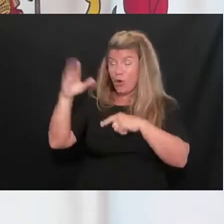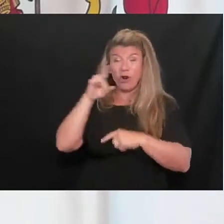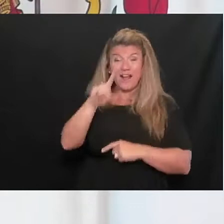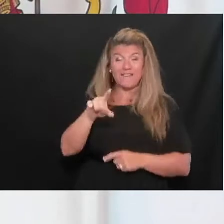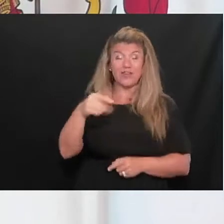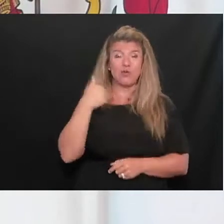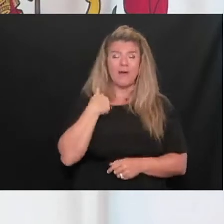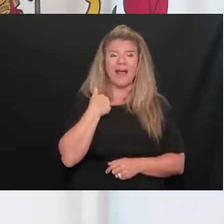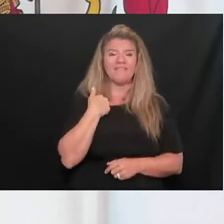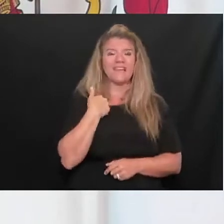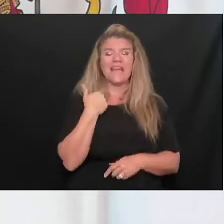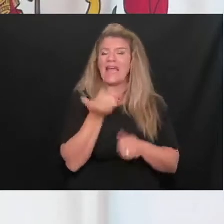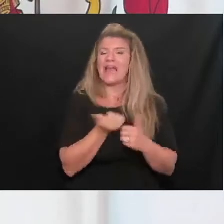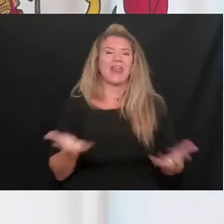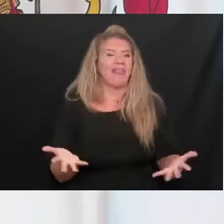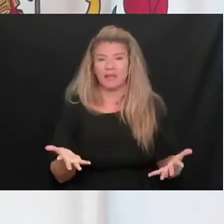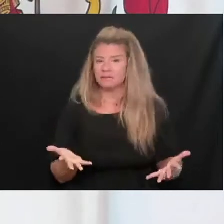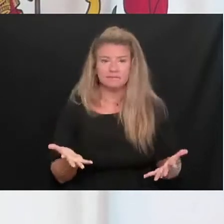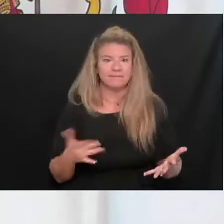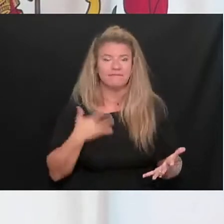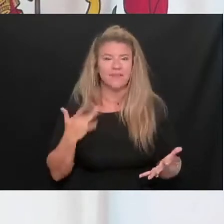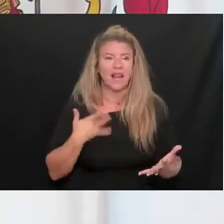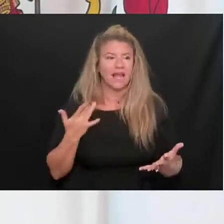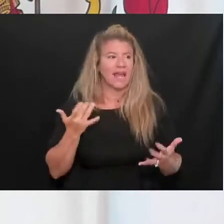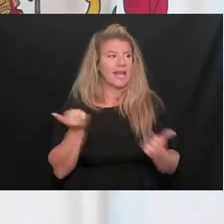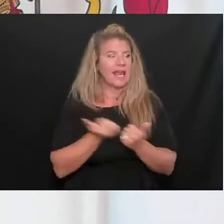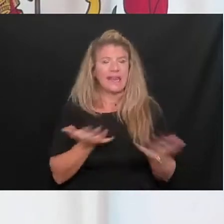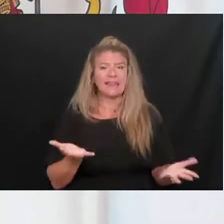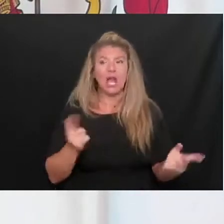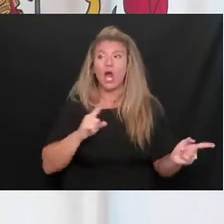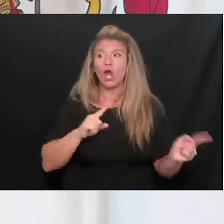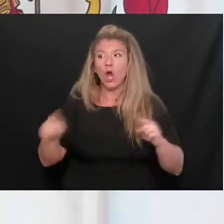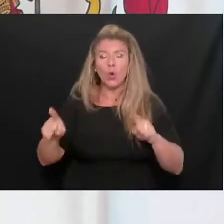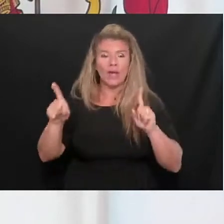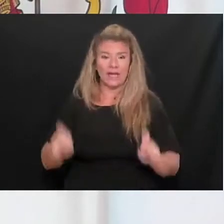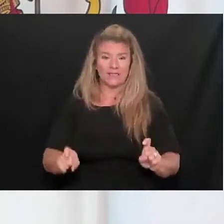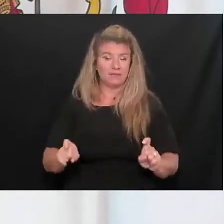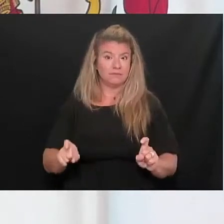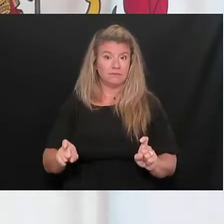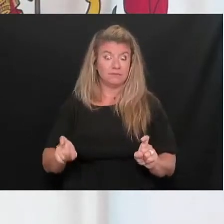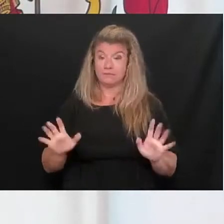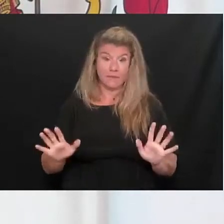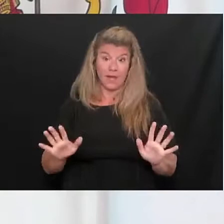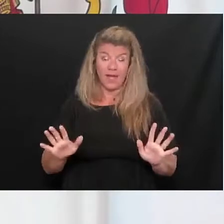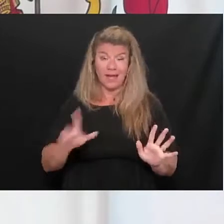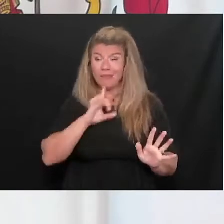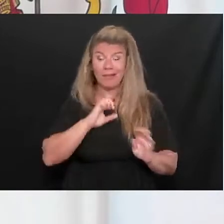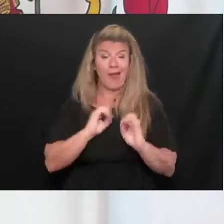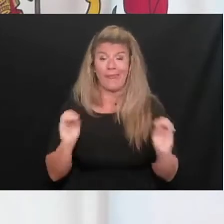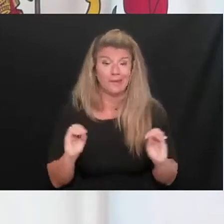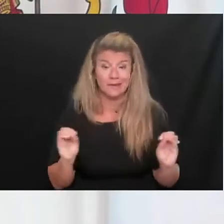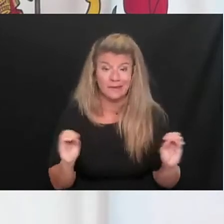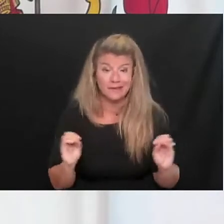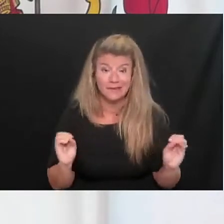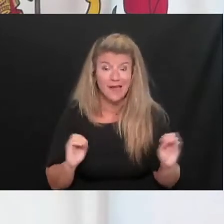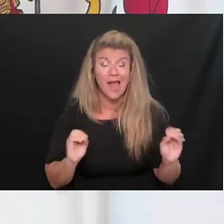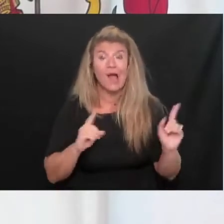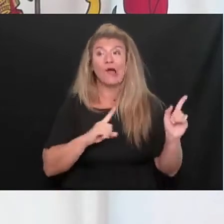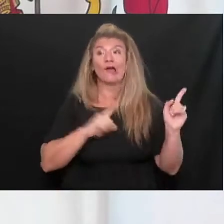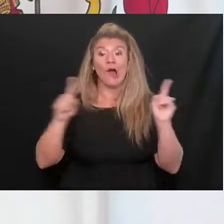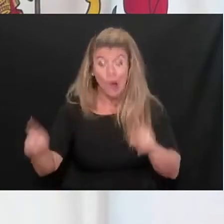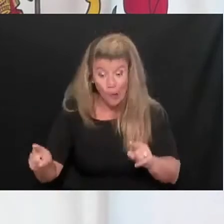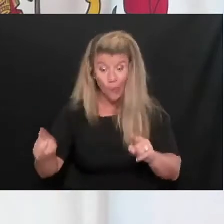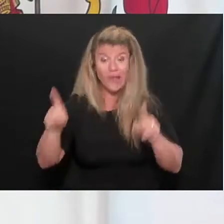any symptom whatsoever, just go get a test. I mean, it is nothing. Go get